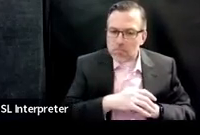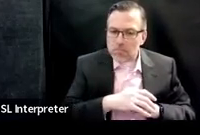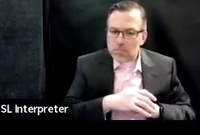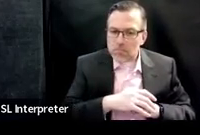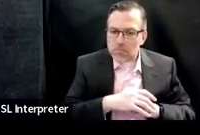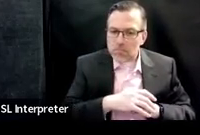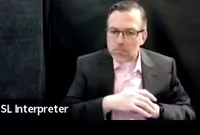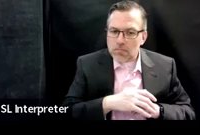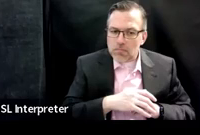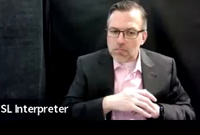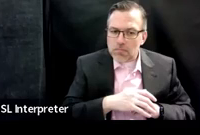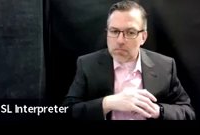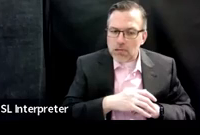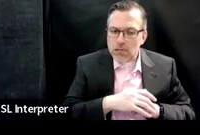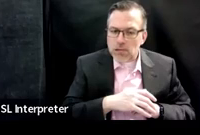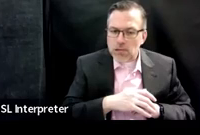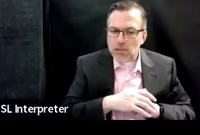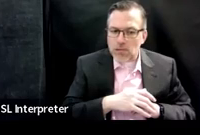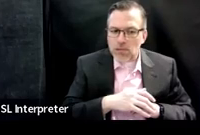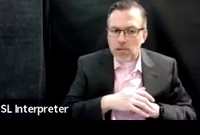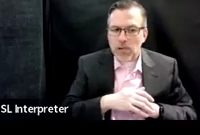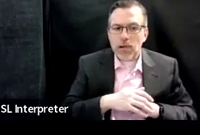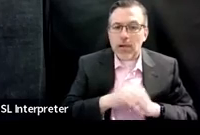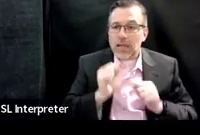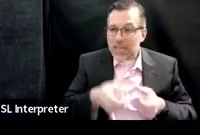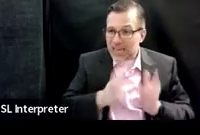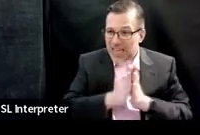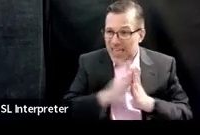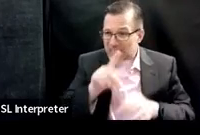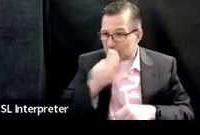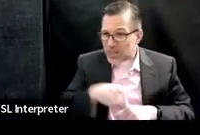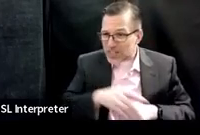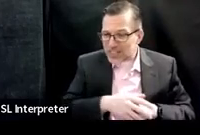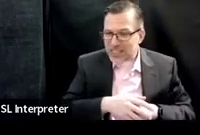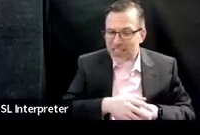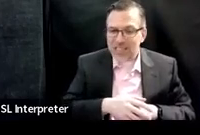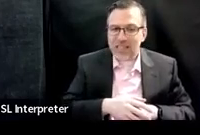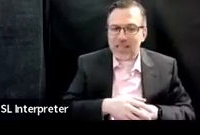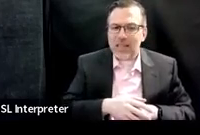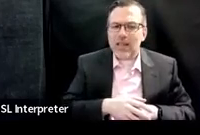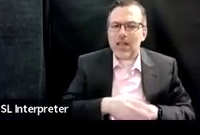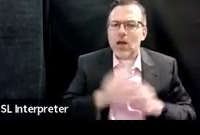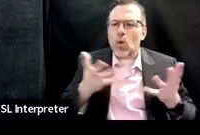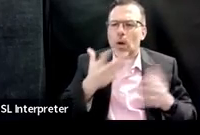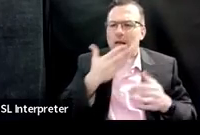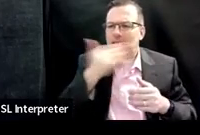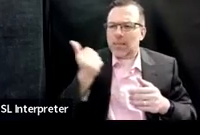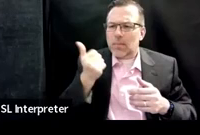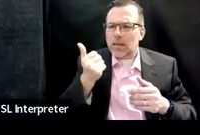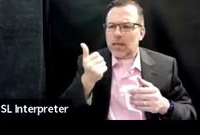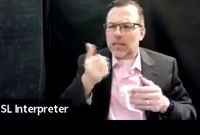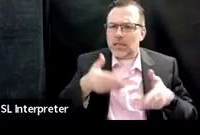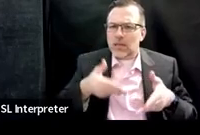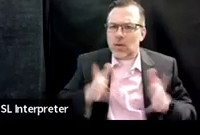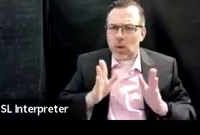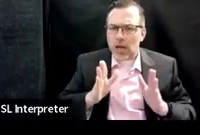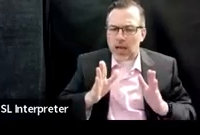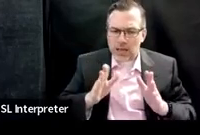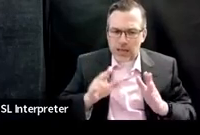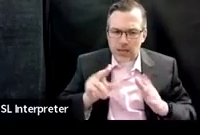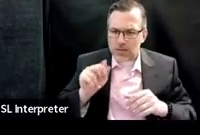Can I ask a question without having to type it out? Yes. Hi, what is the best practice? This is Lena Vitaliano from EVA, how